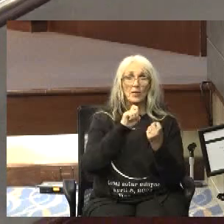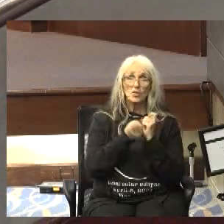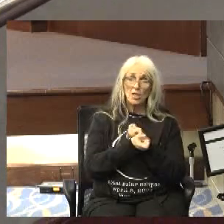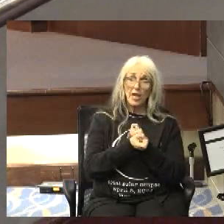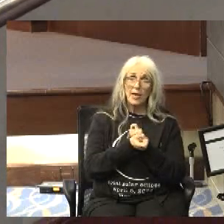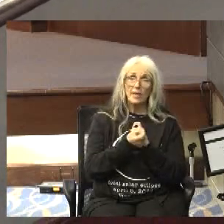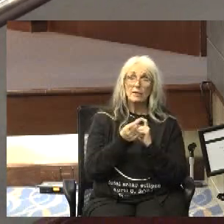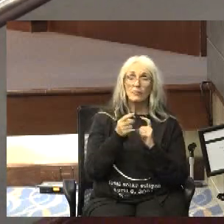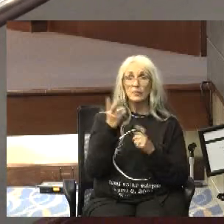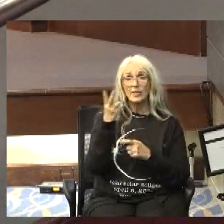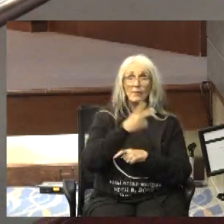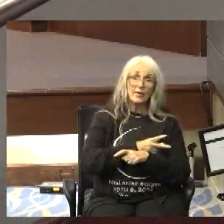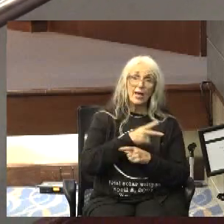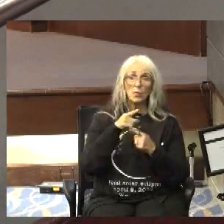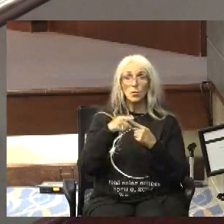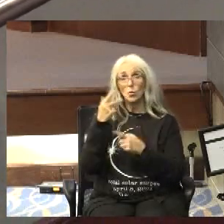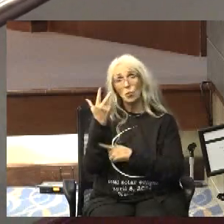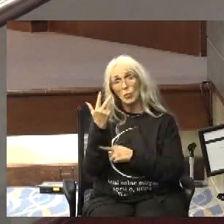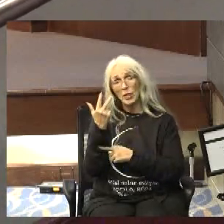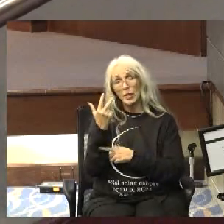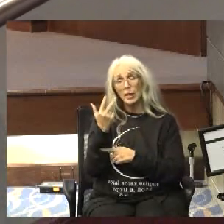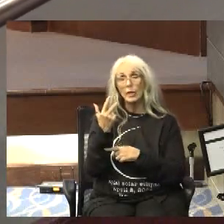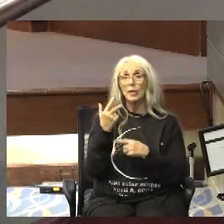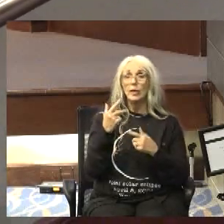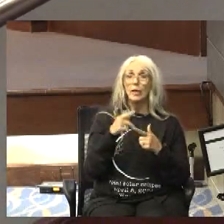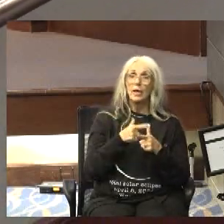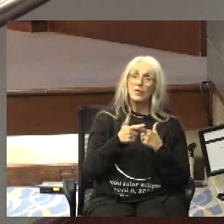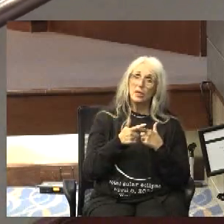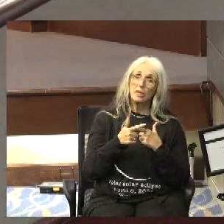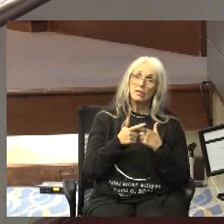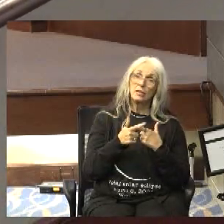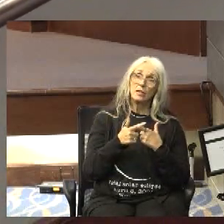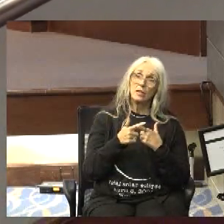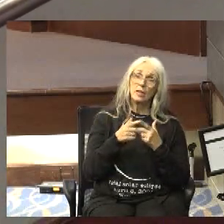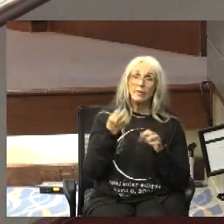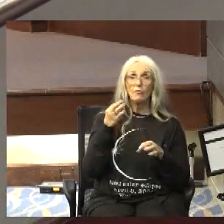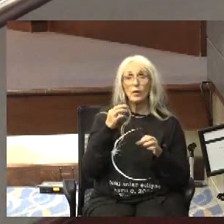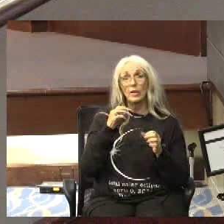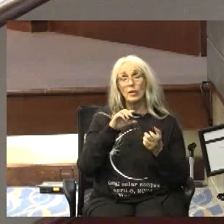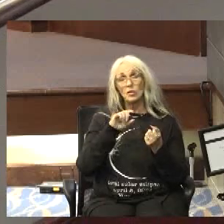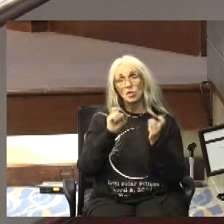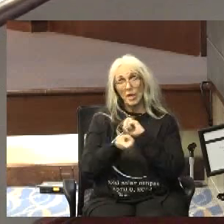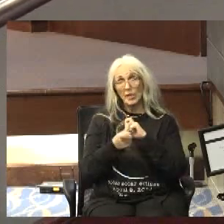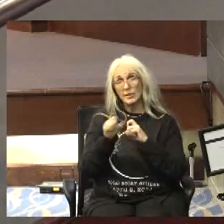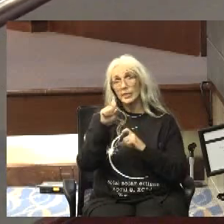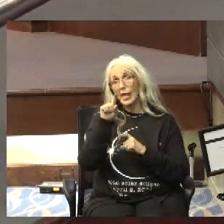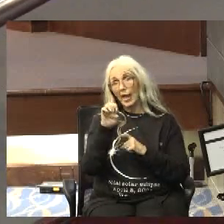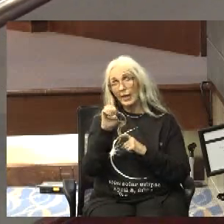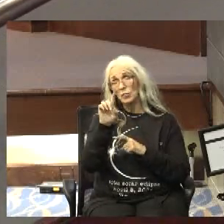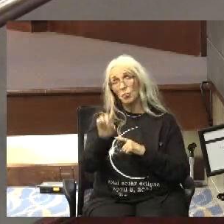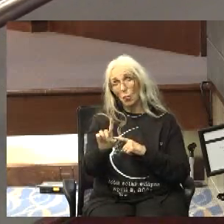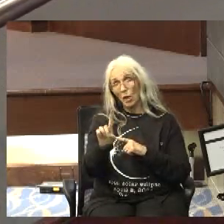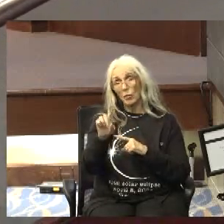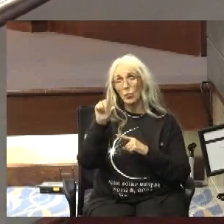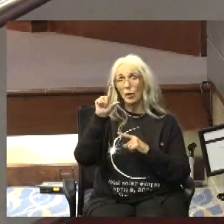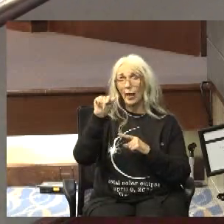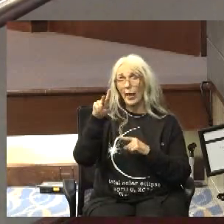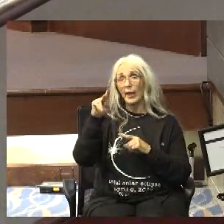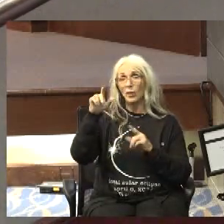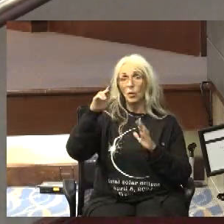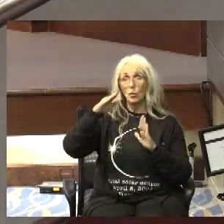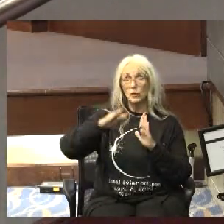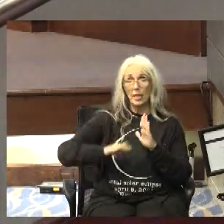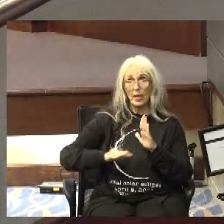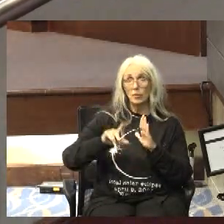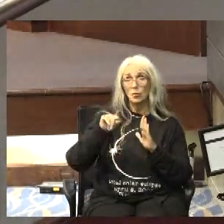from 7 days a week to 3 now, and then if in fact we go to stage 1, when the lake's down 20%,